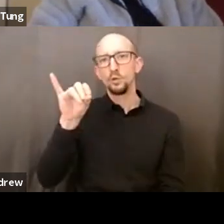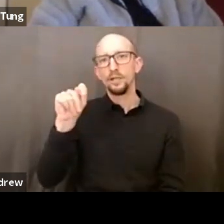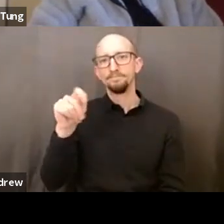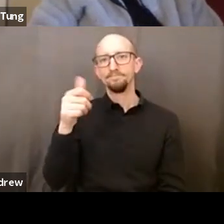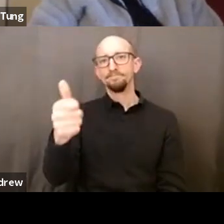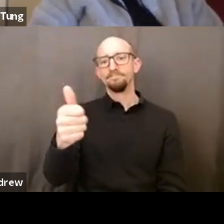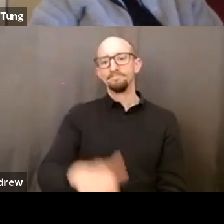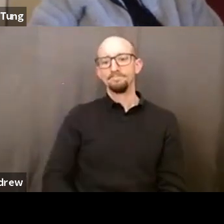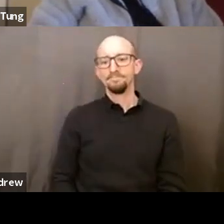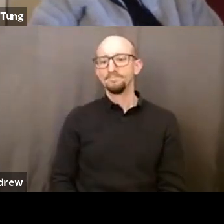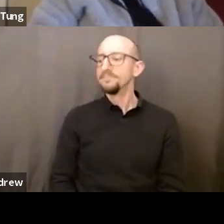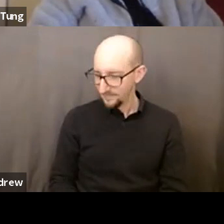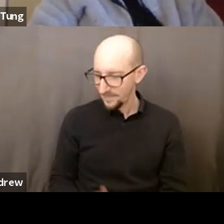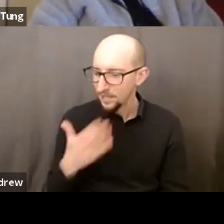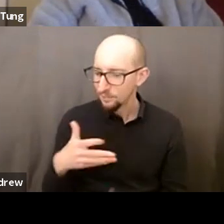Thank you very much.